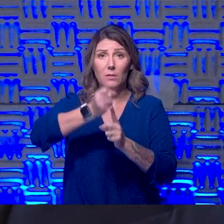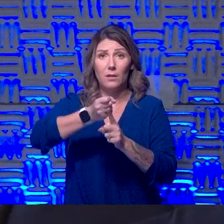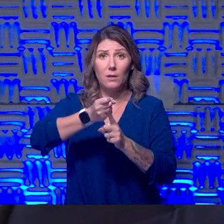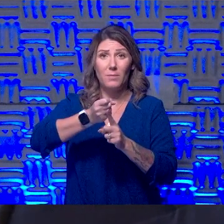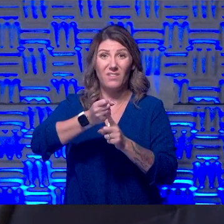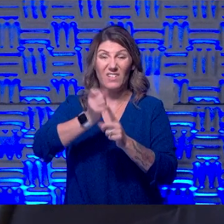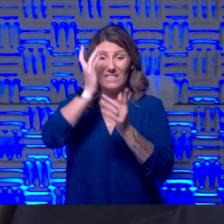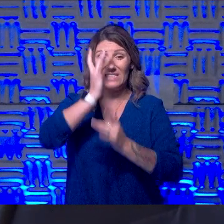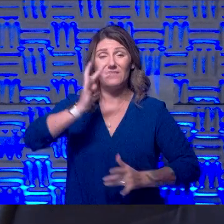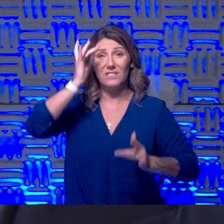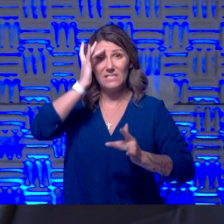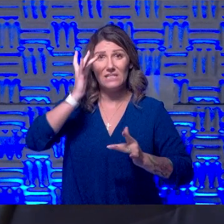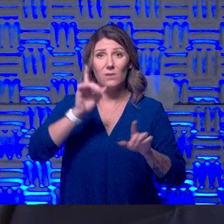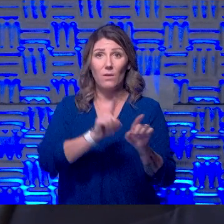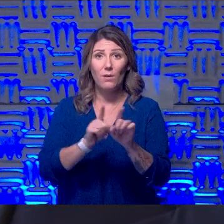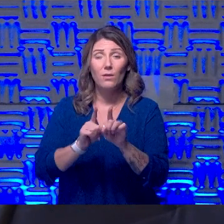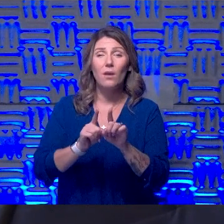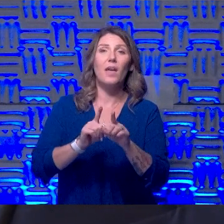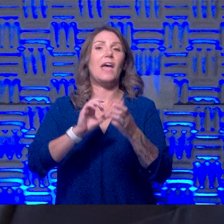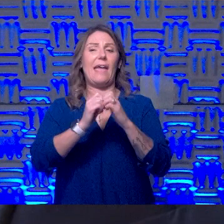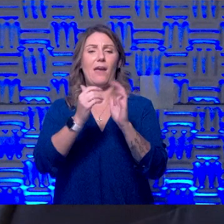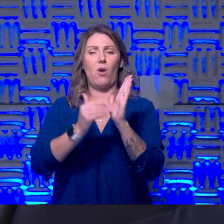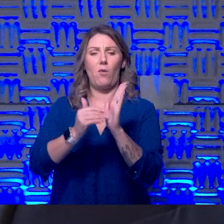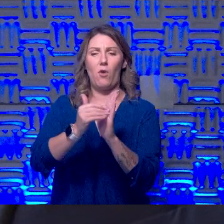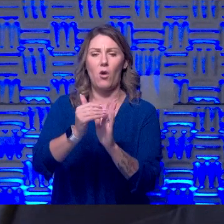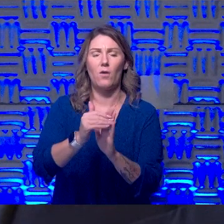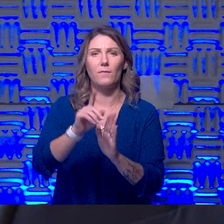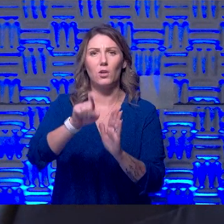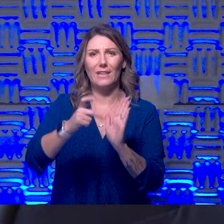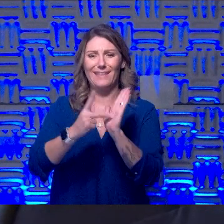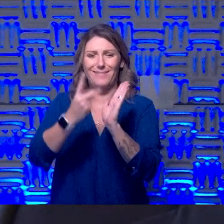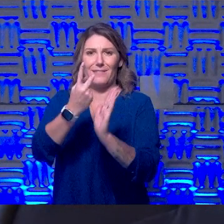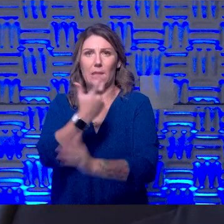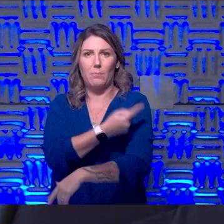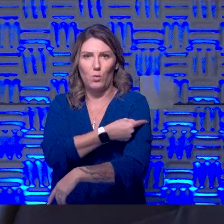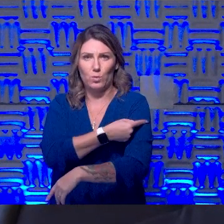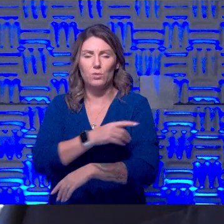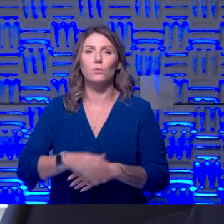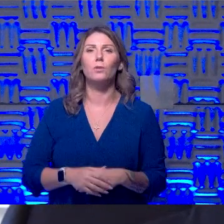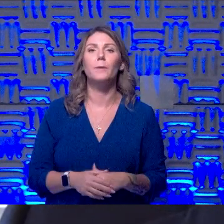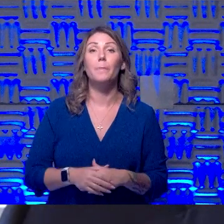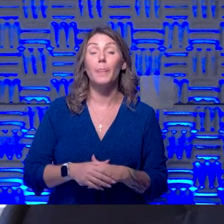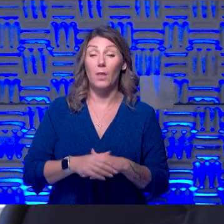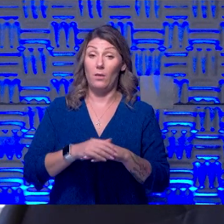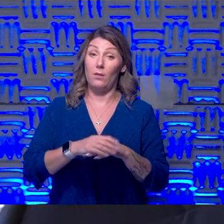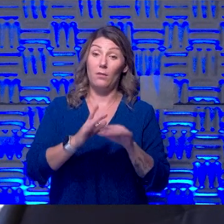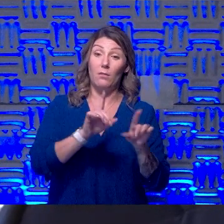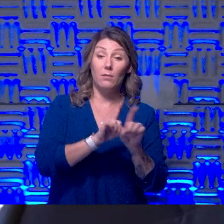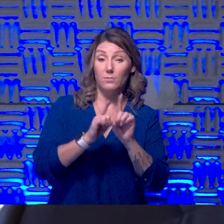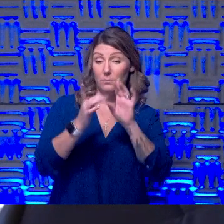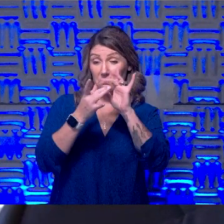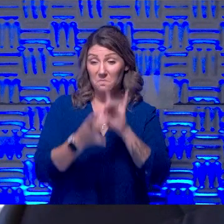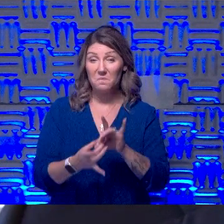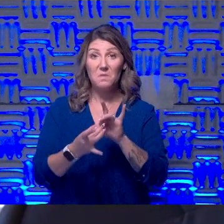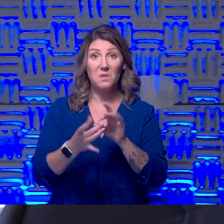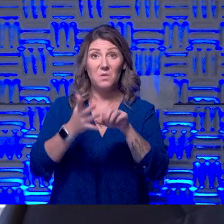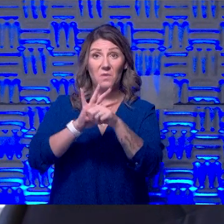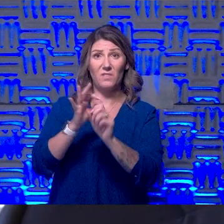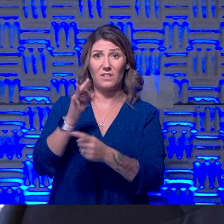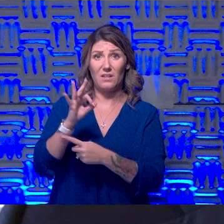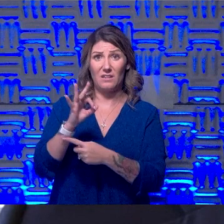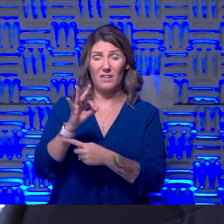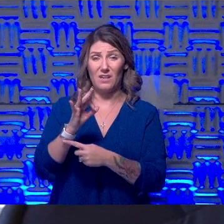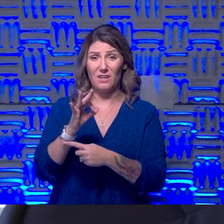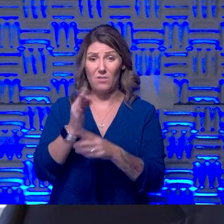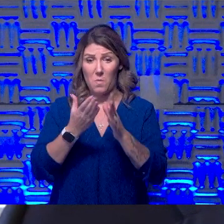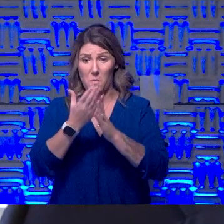of the disease. And then how often do you really need a booster? And at least when it comes to the COVID-19, can we get through a couple of seasons